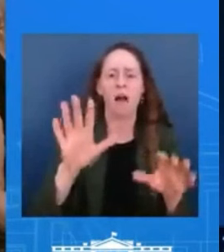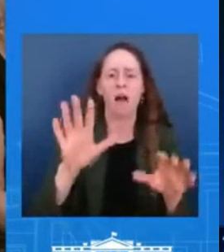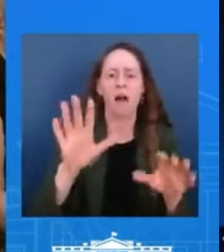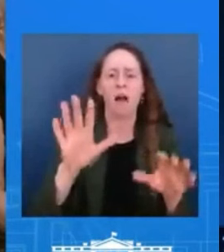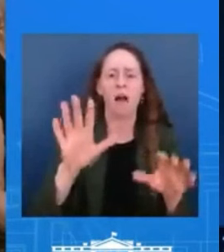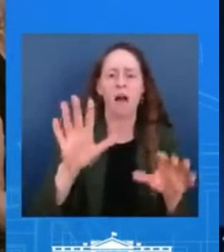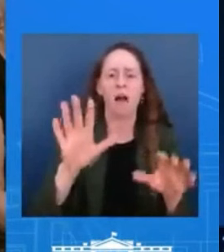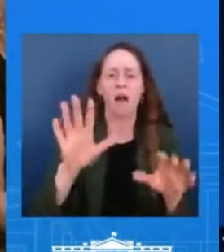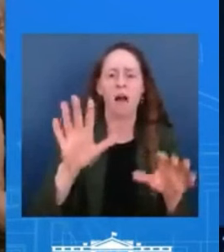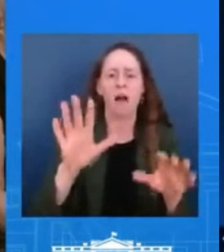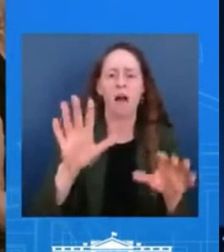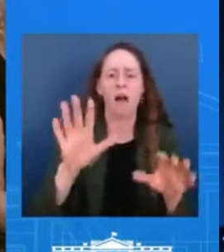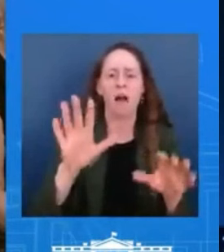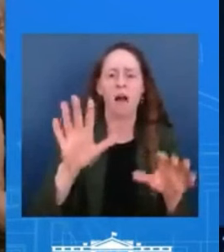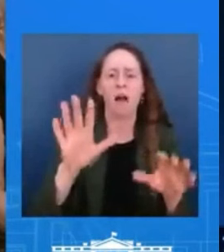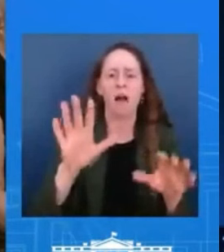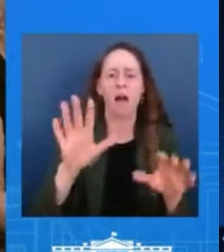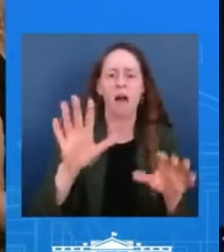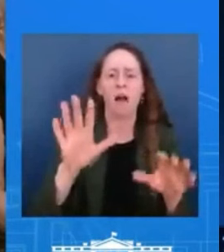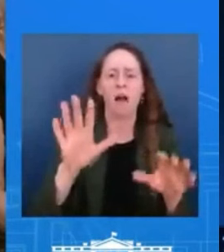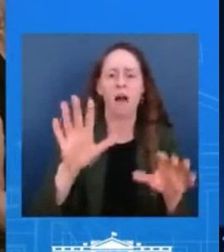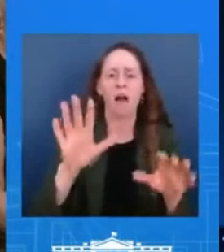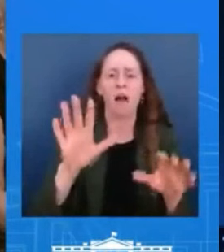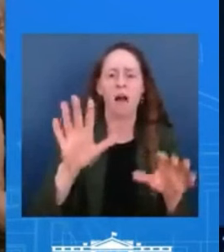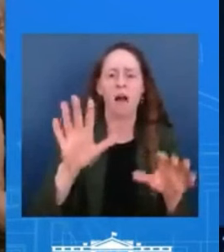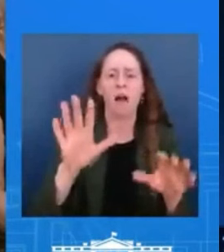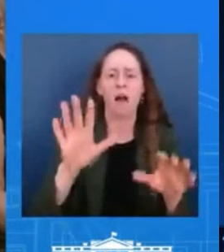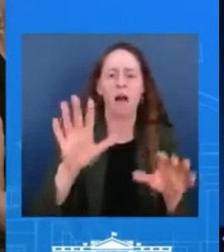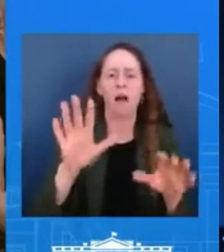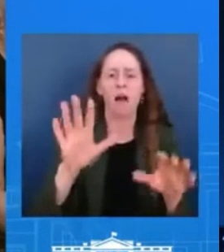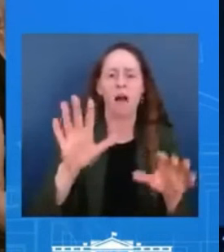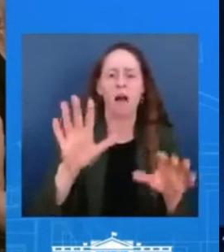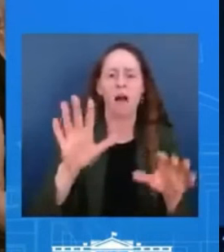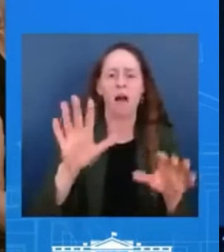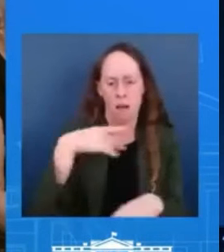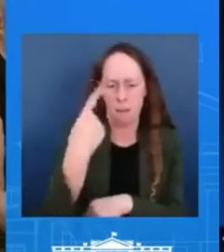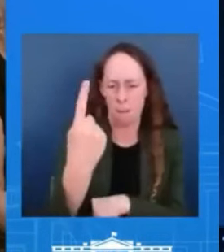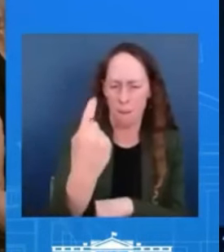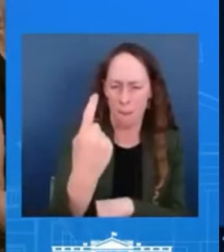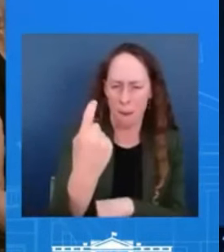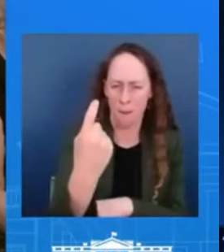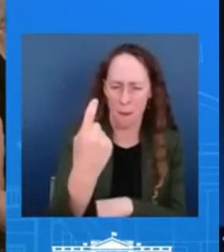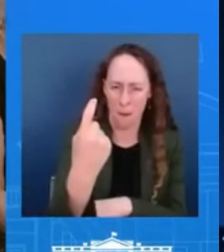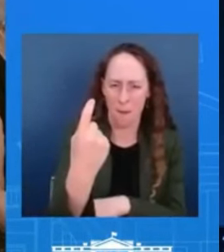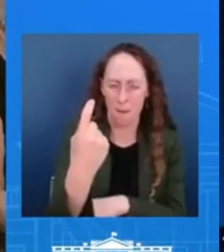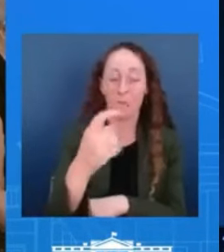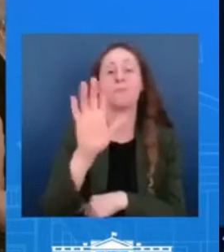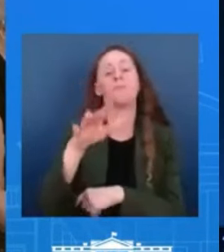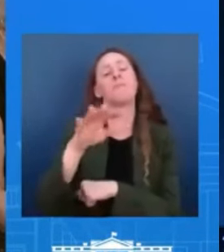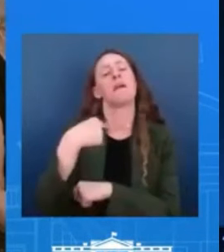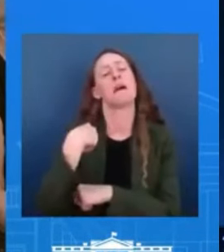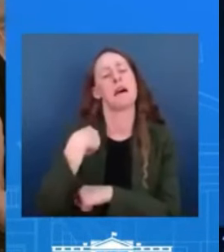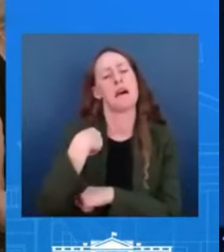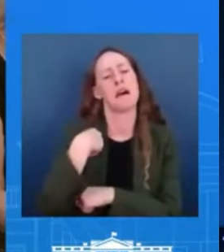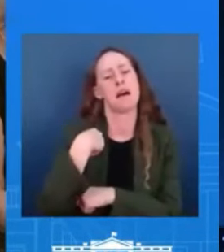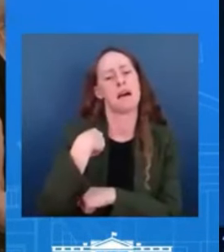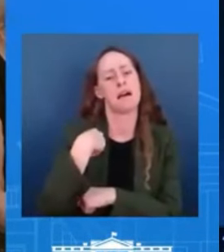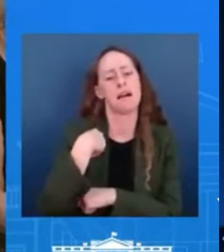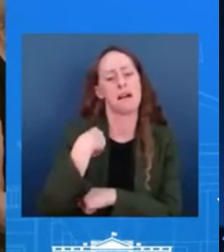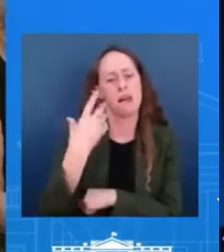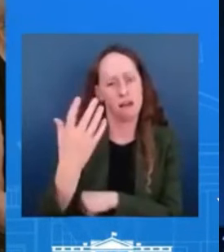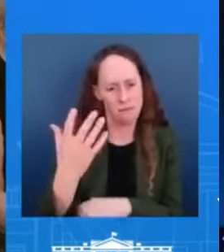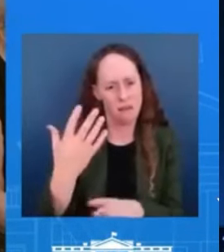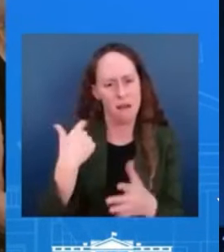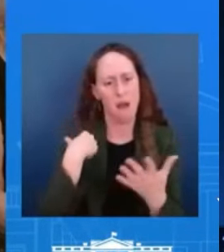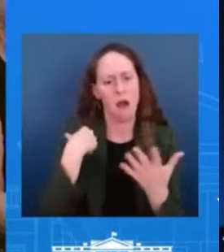okay? It's the one time I'm actually rooting for the press to actually do its freaking job here. Probably want to get to see you too, James. A specific name, but were